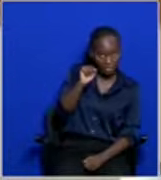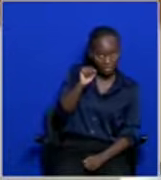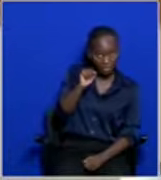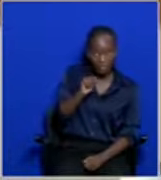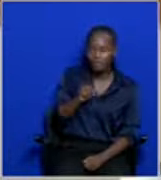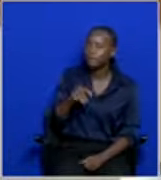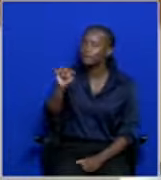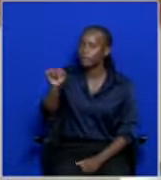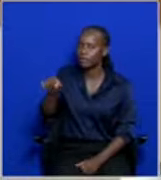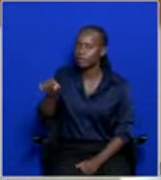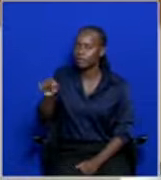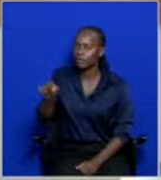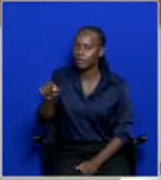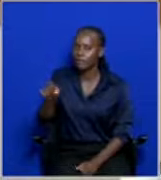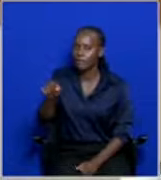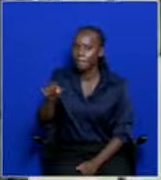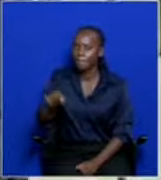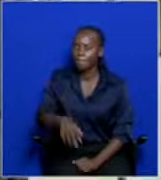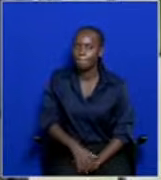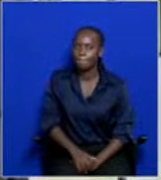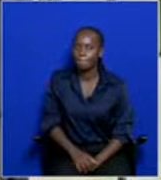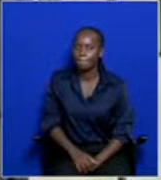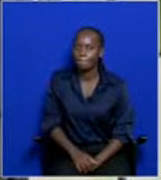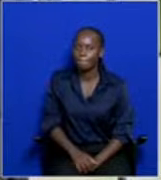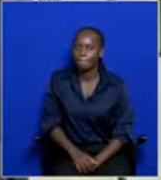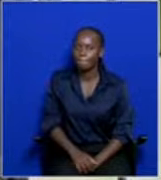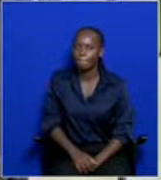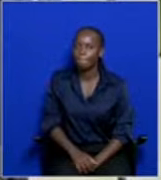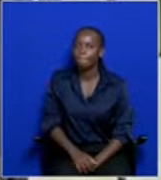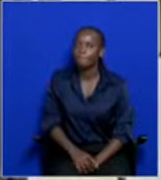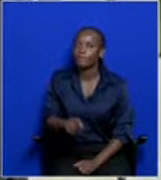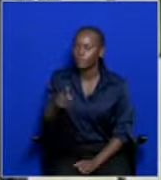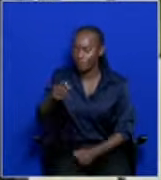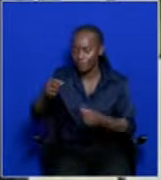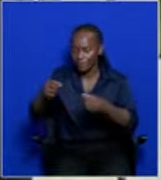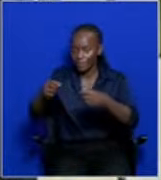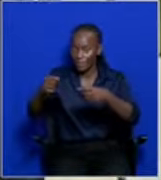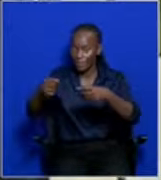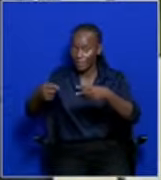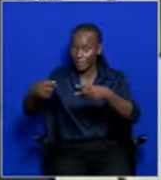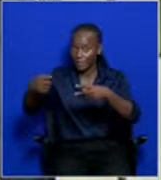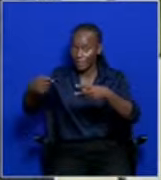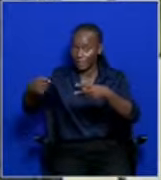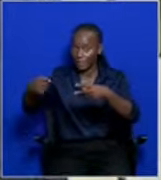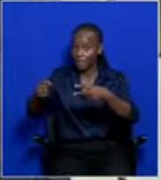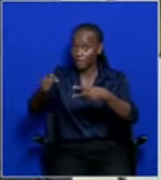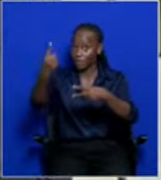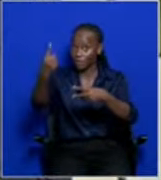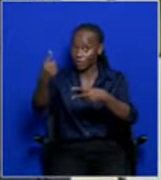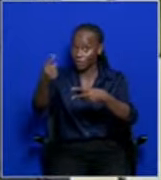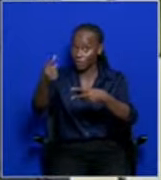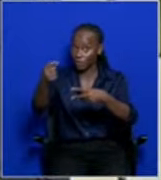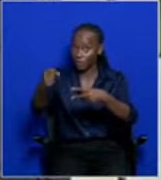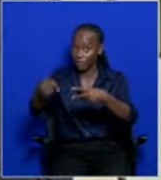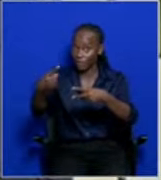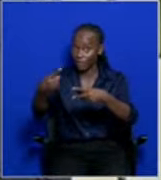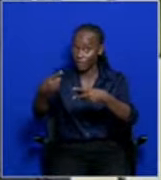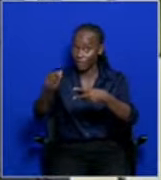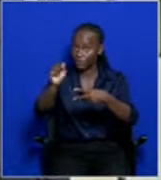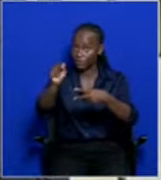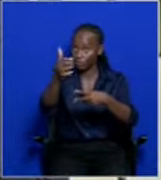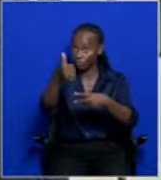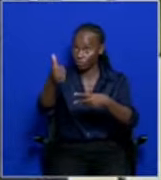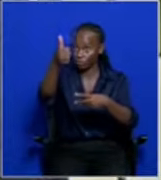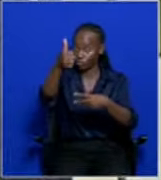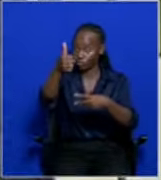one that I'm looking for, it is the second statement as per warning statement. The first one that I obtained from Brigadier Mkhwanazi, it was